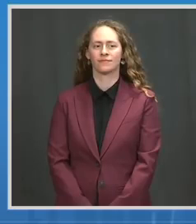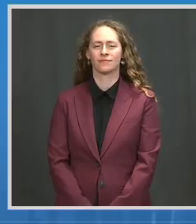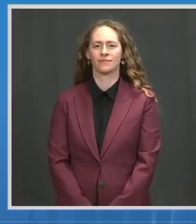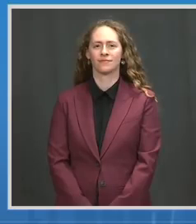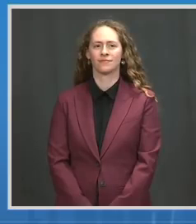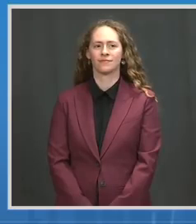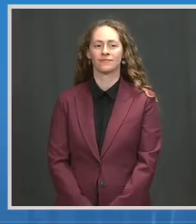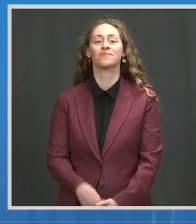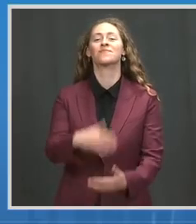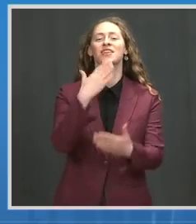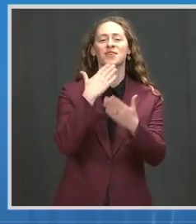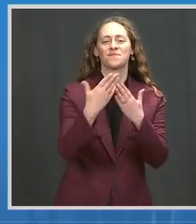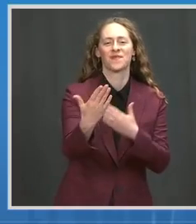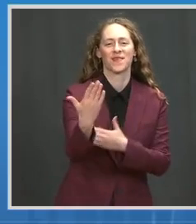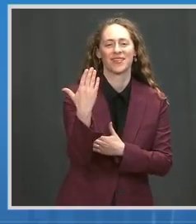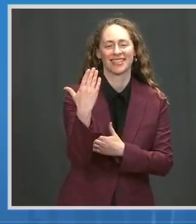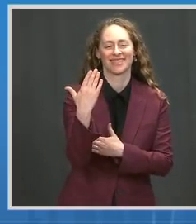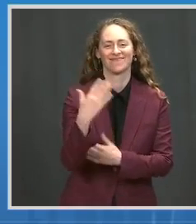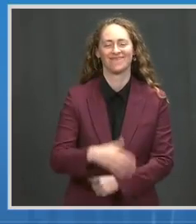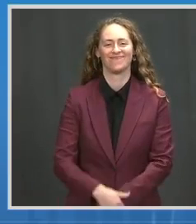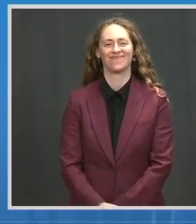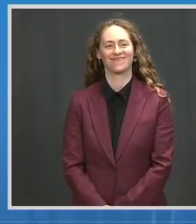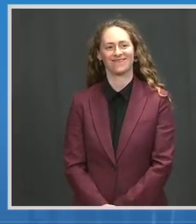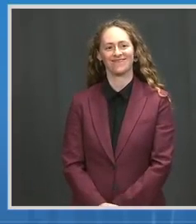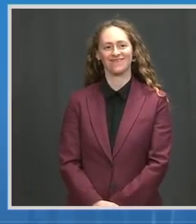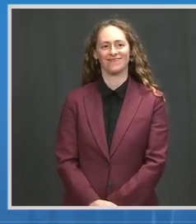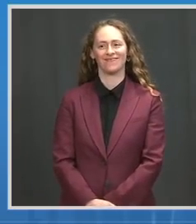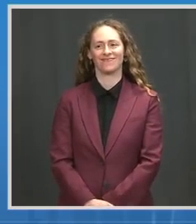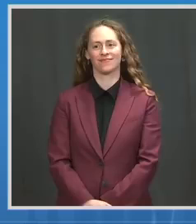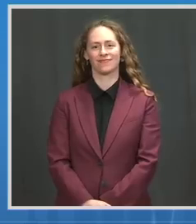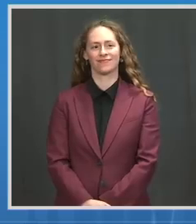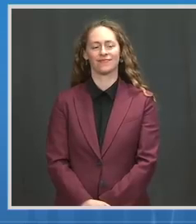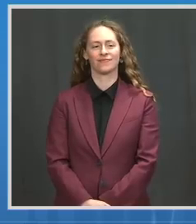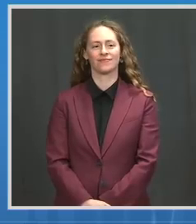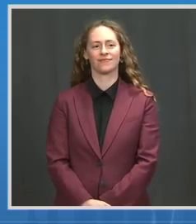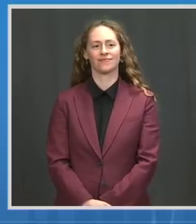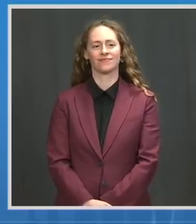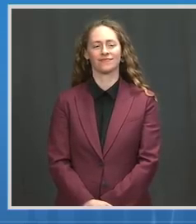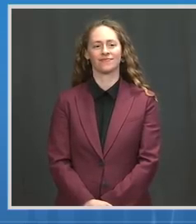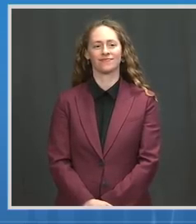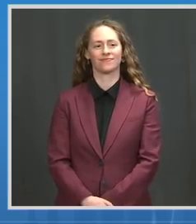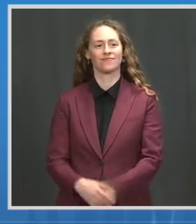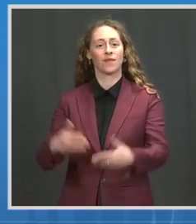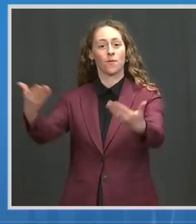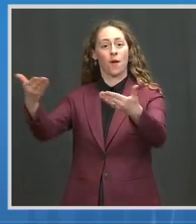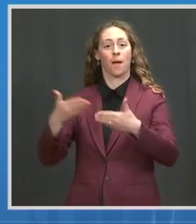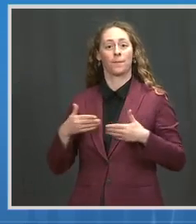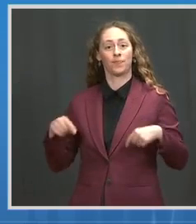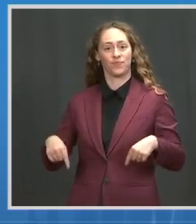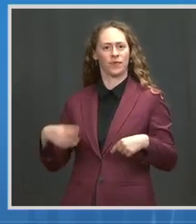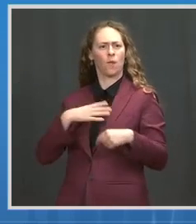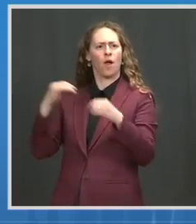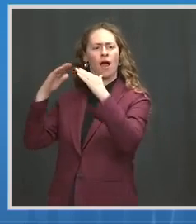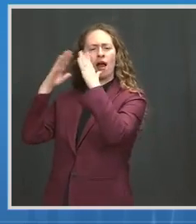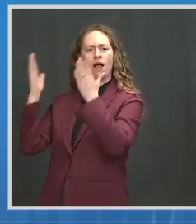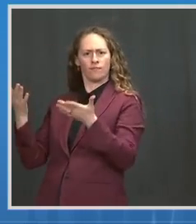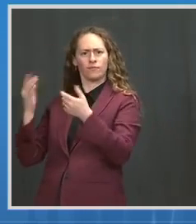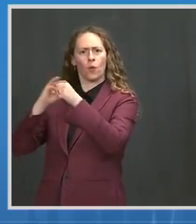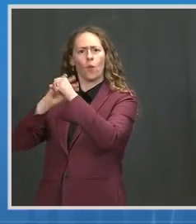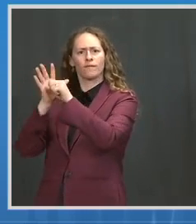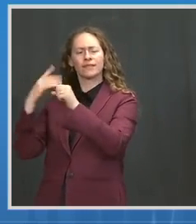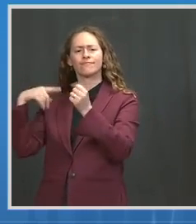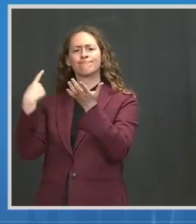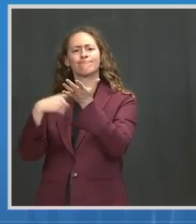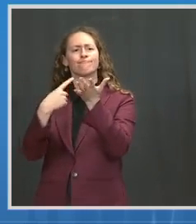Good morning. Welcome to our White House COVID response press briefing. Today I'm joined by Dr. Walensky,